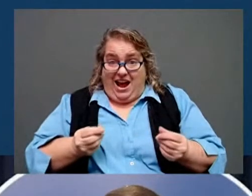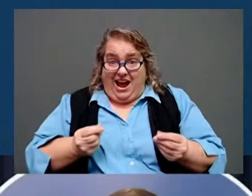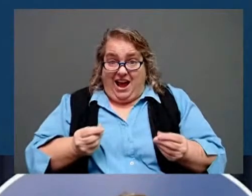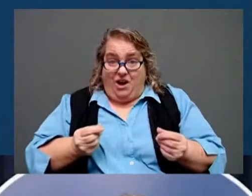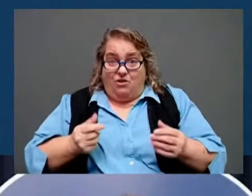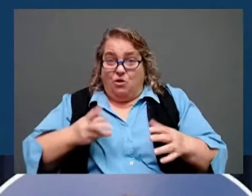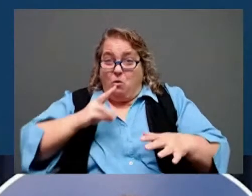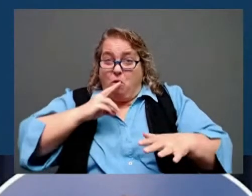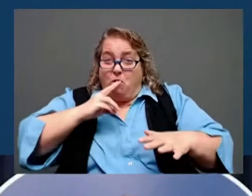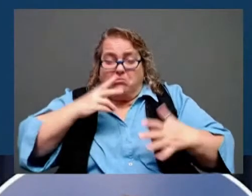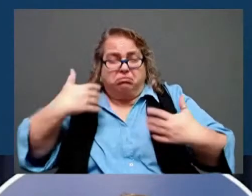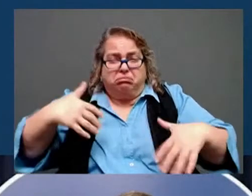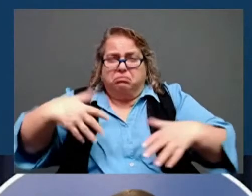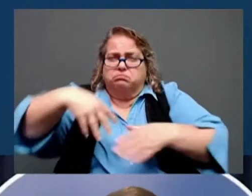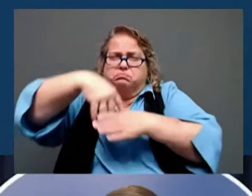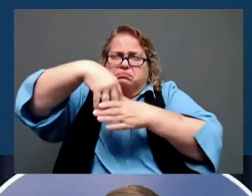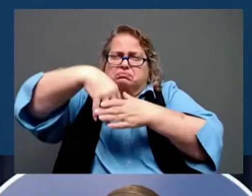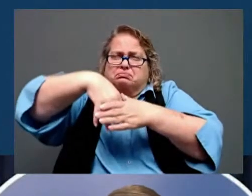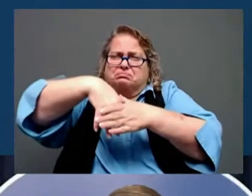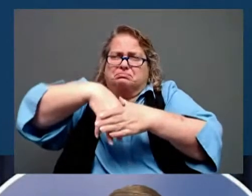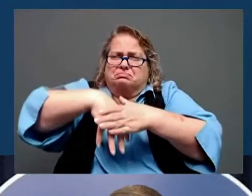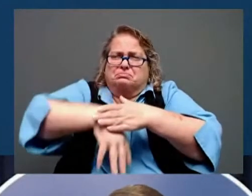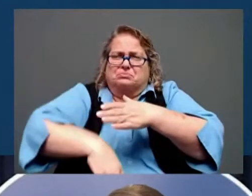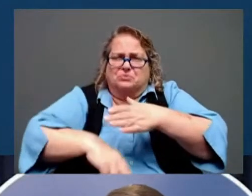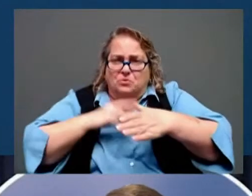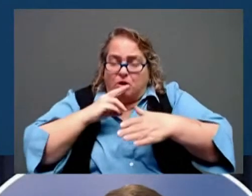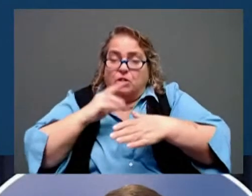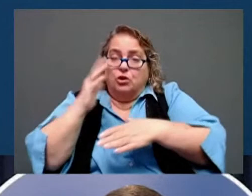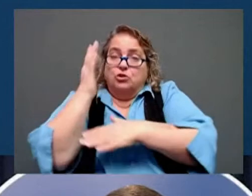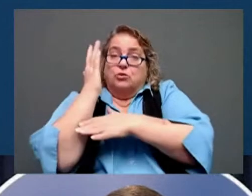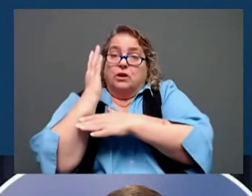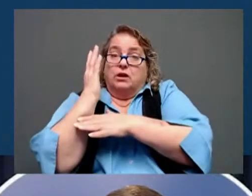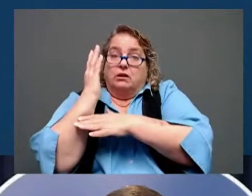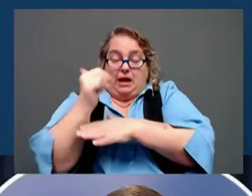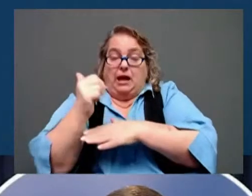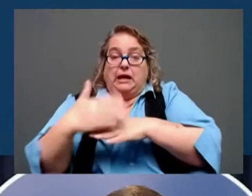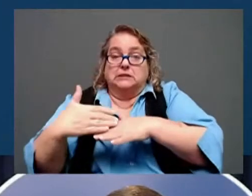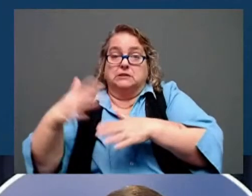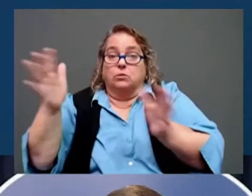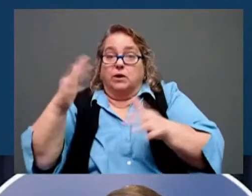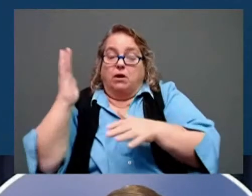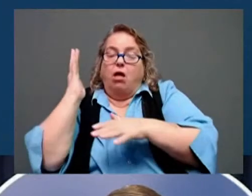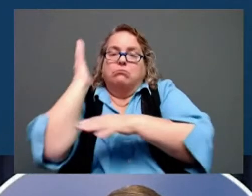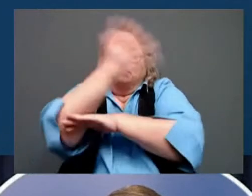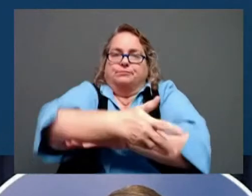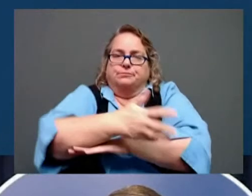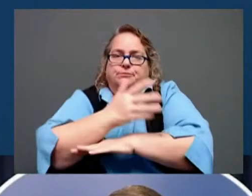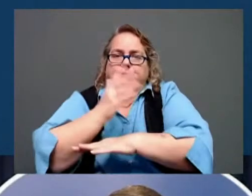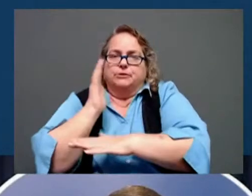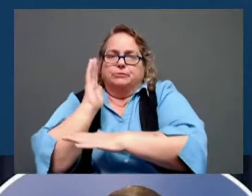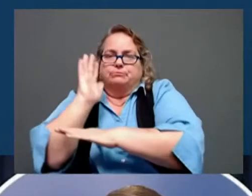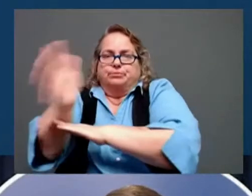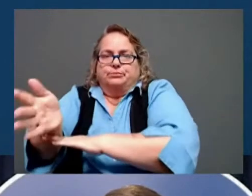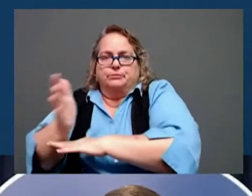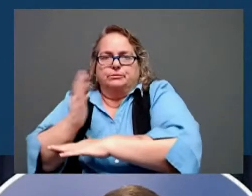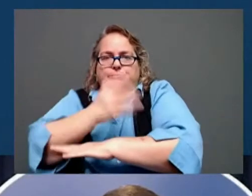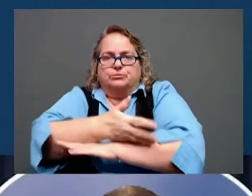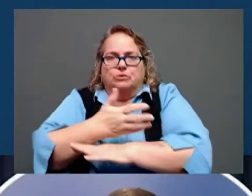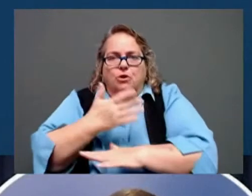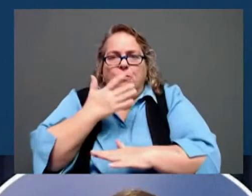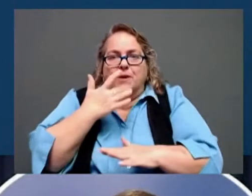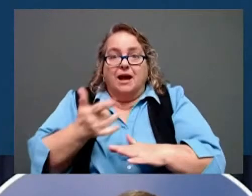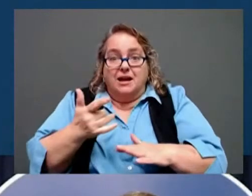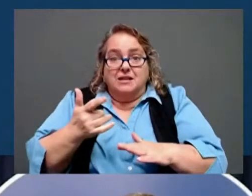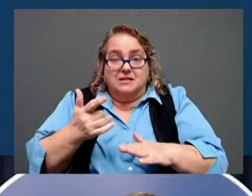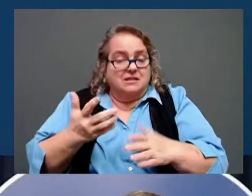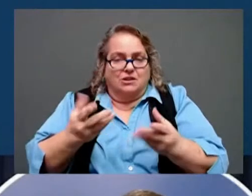It could knock over trees. So people need to be careful. And it's even going to get tougher when the rain stops. It's